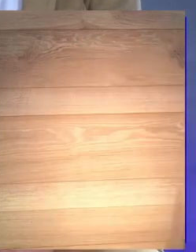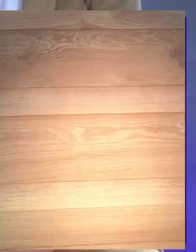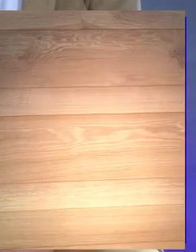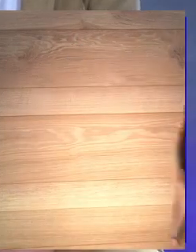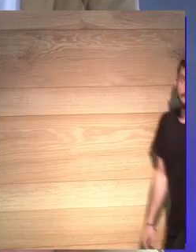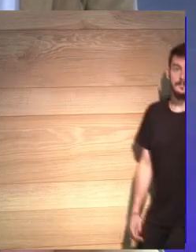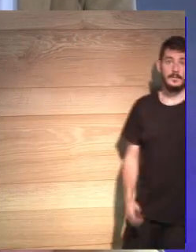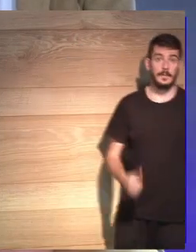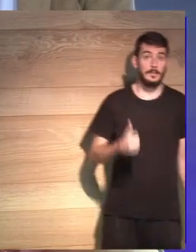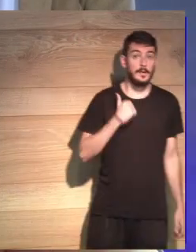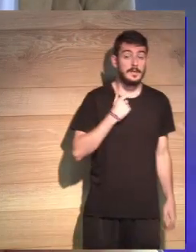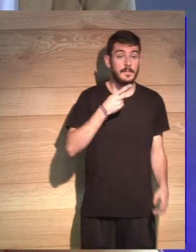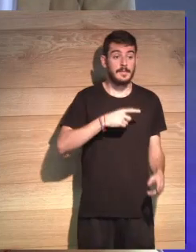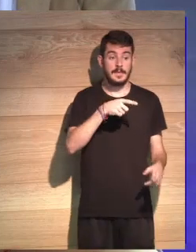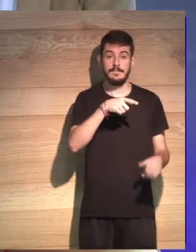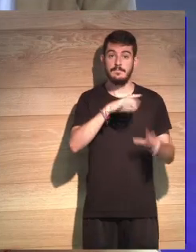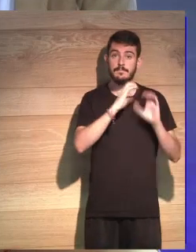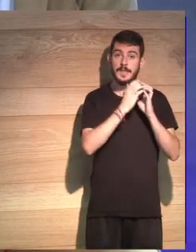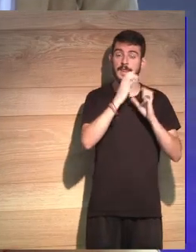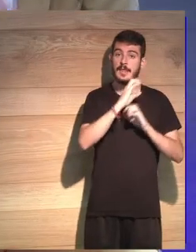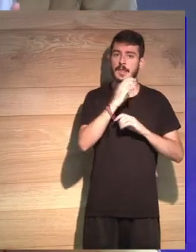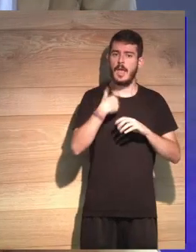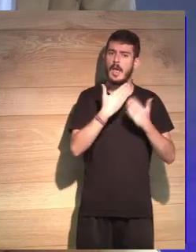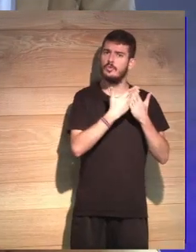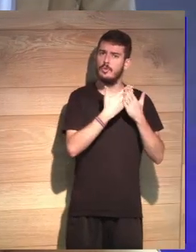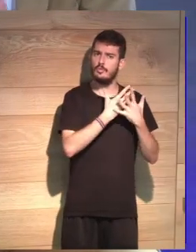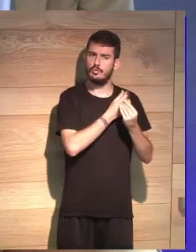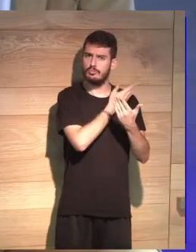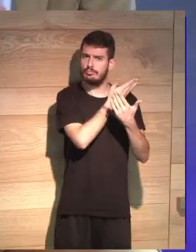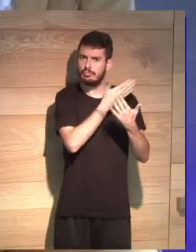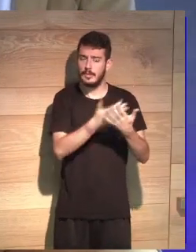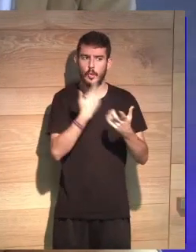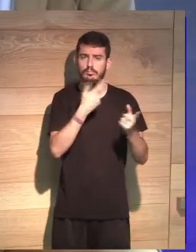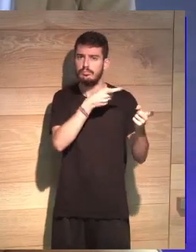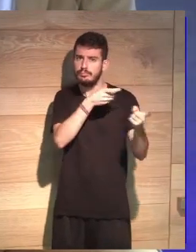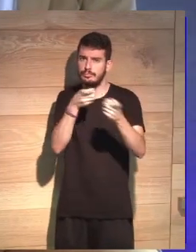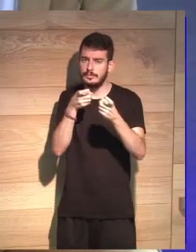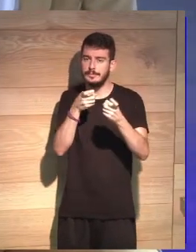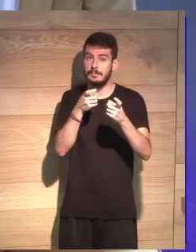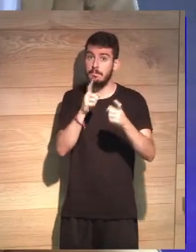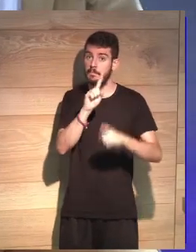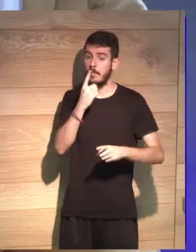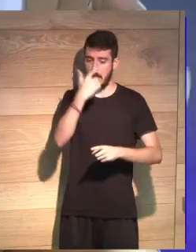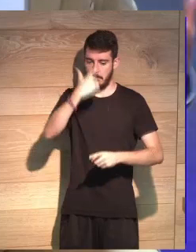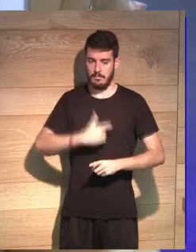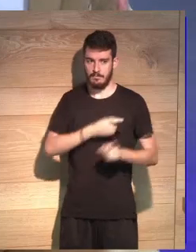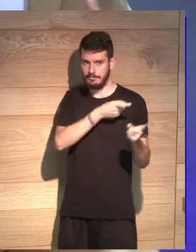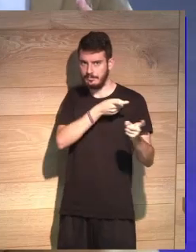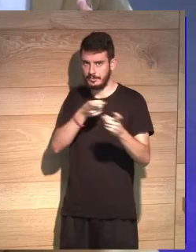more integrating. Well, for example, from the point of view of science, there are studies on